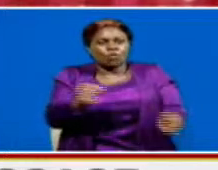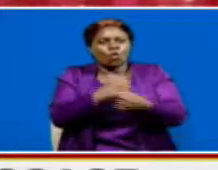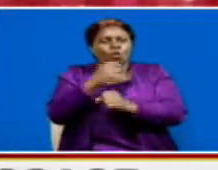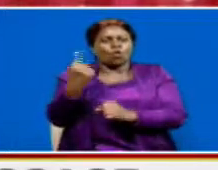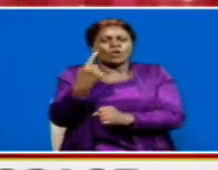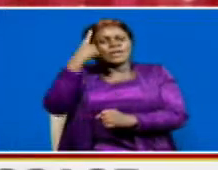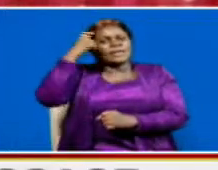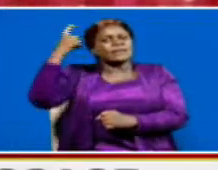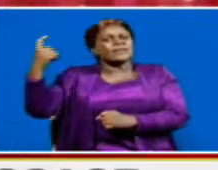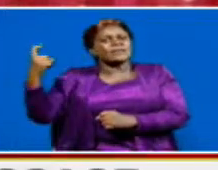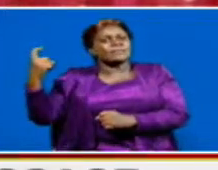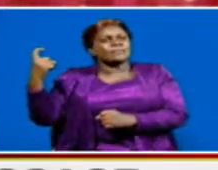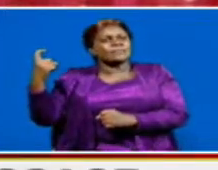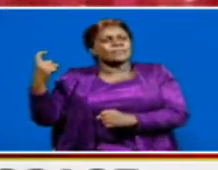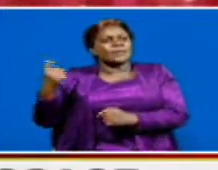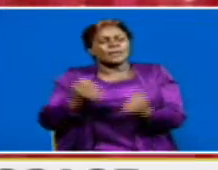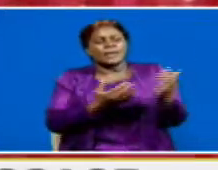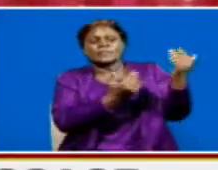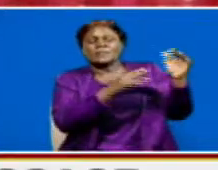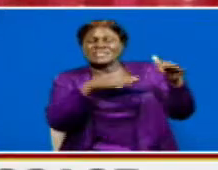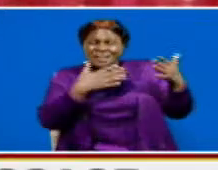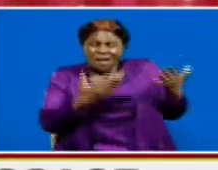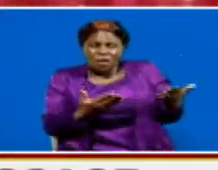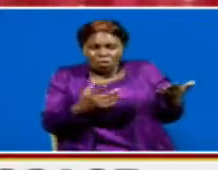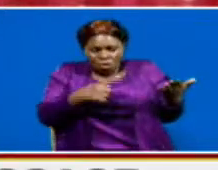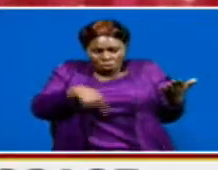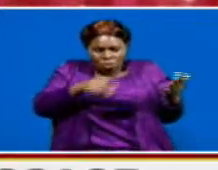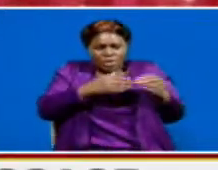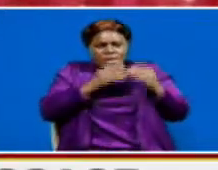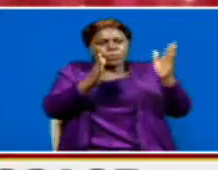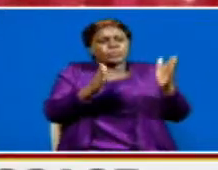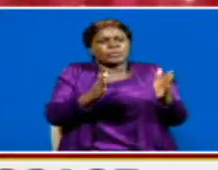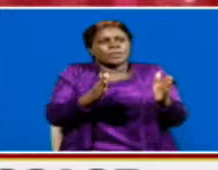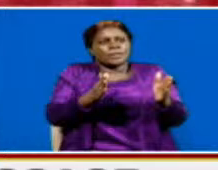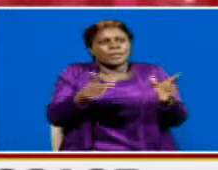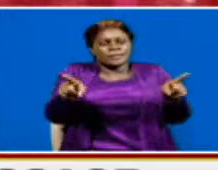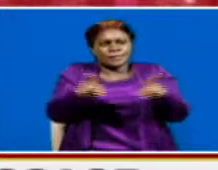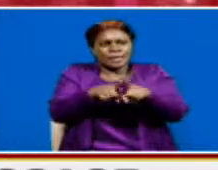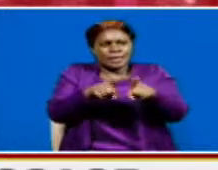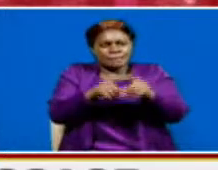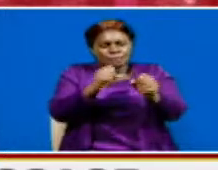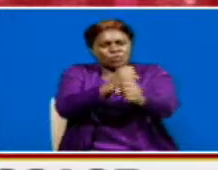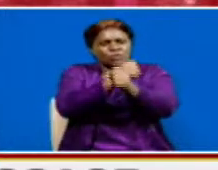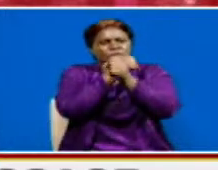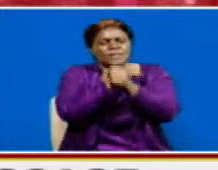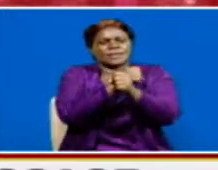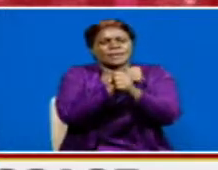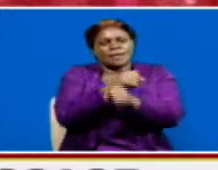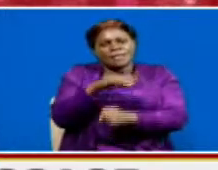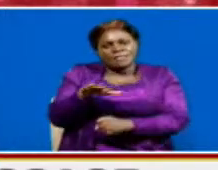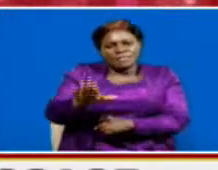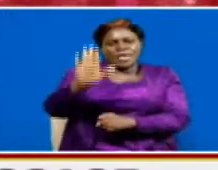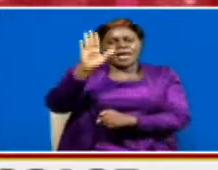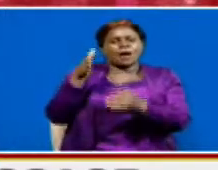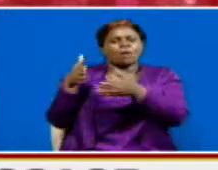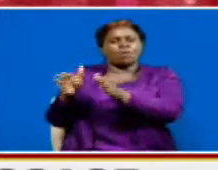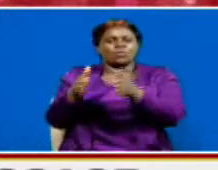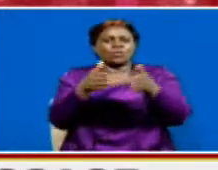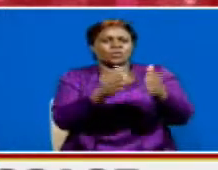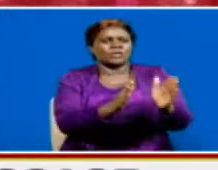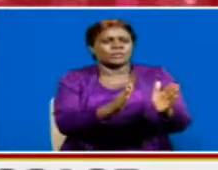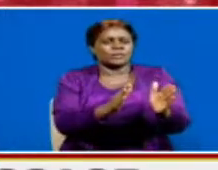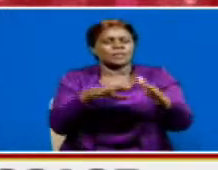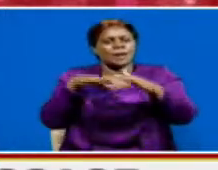of, in the expectation that we shall in turn safeguard their opportunities